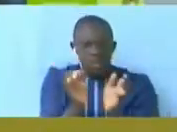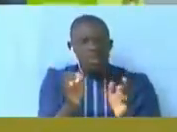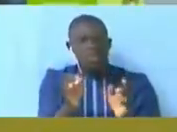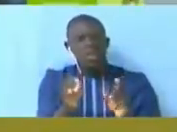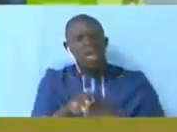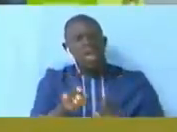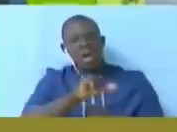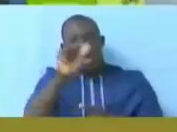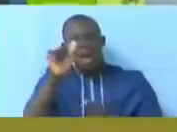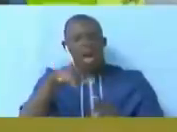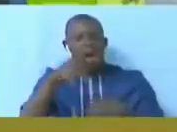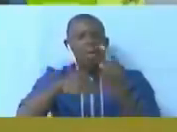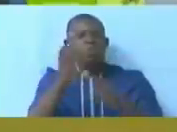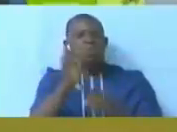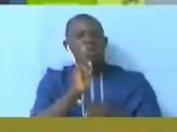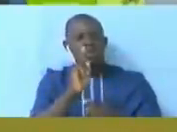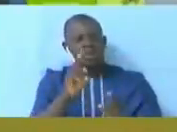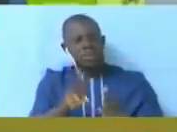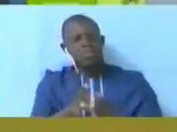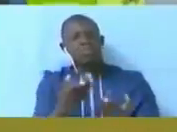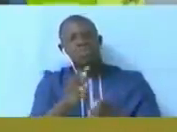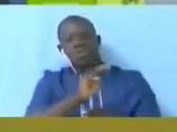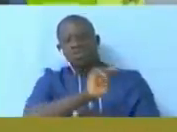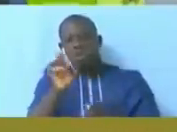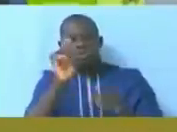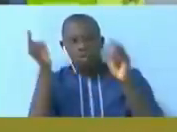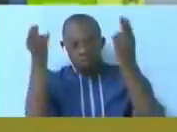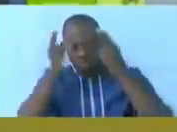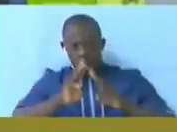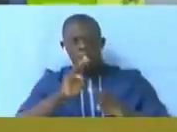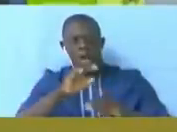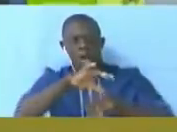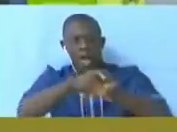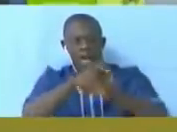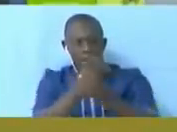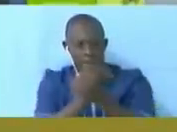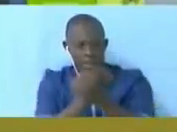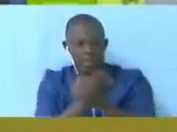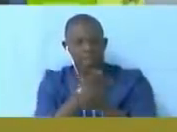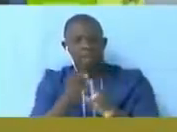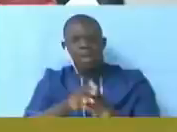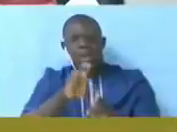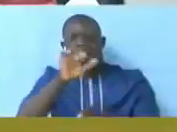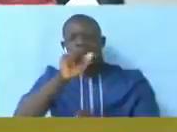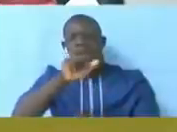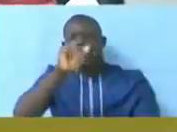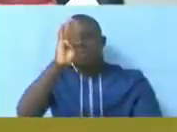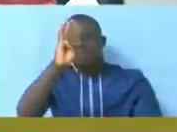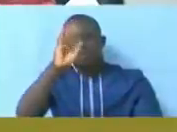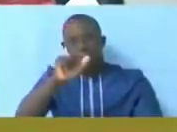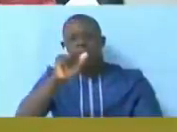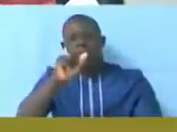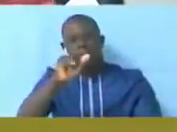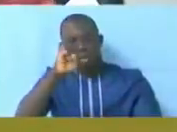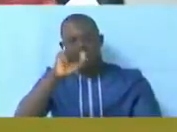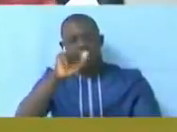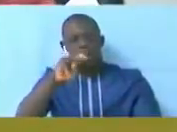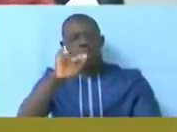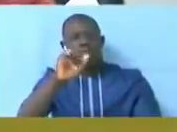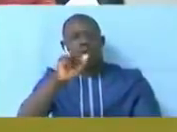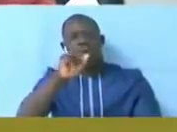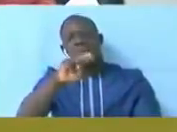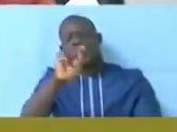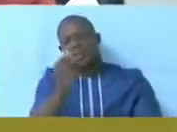incarceration of Abba. Program wala fanna do bije wala mnyintiko isakata ye muru nyokan ye badi